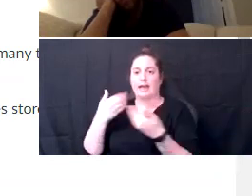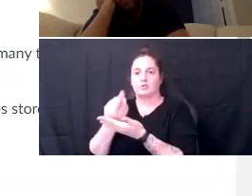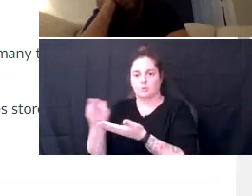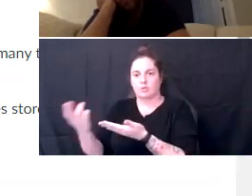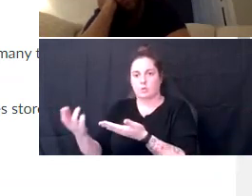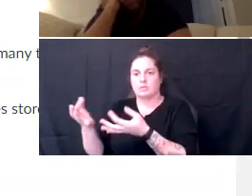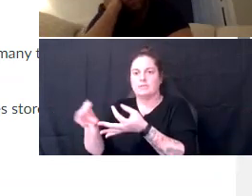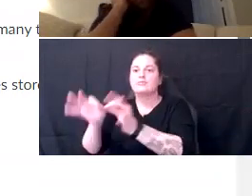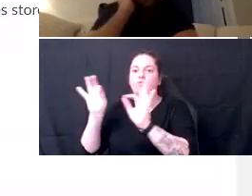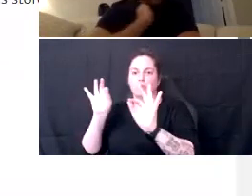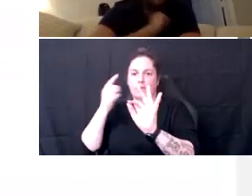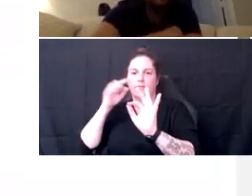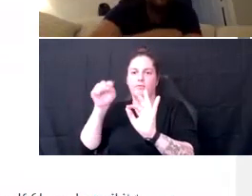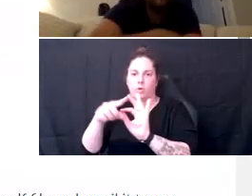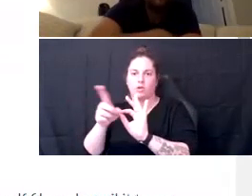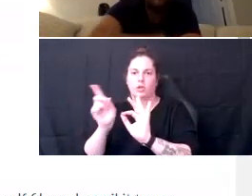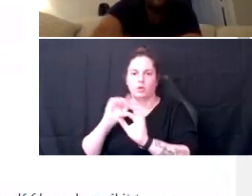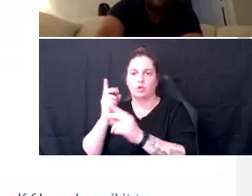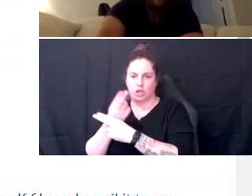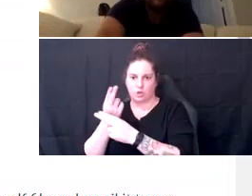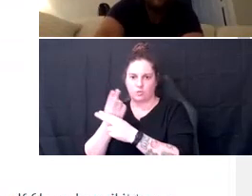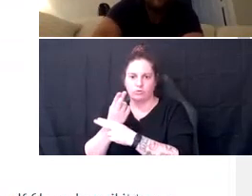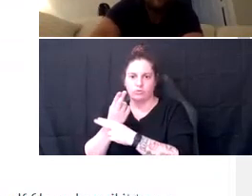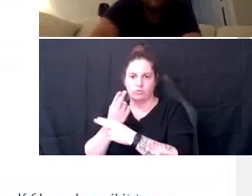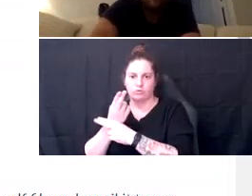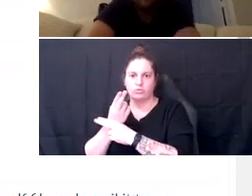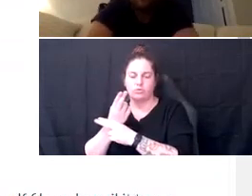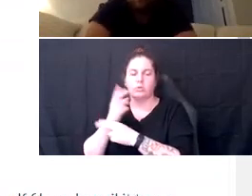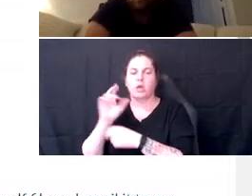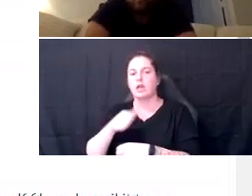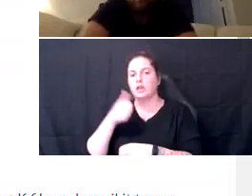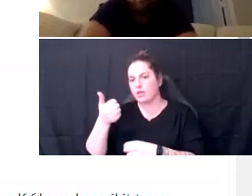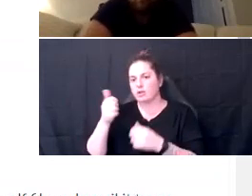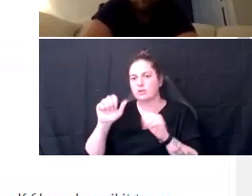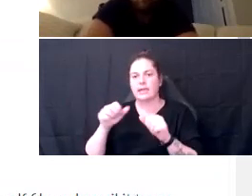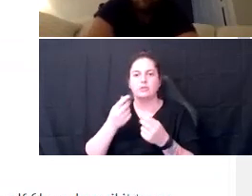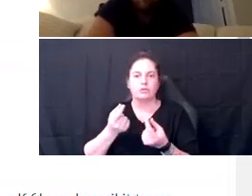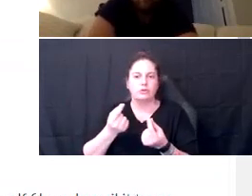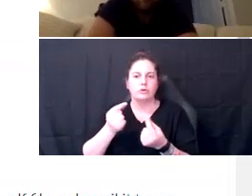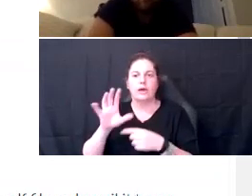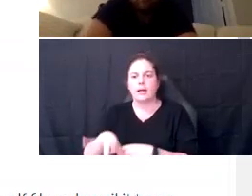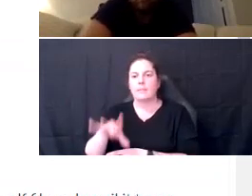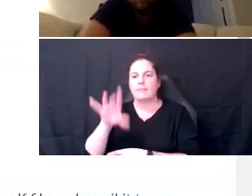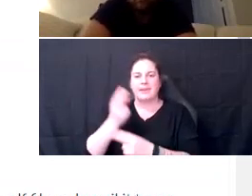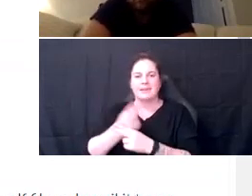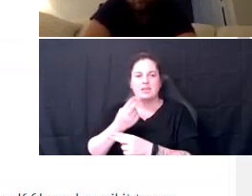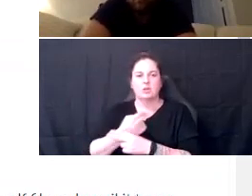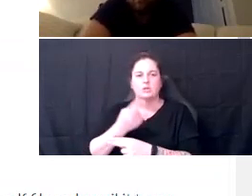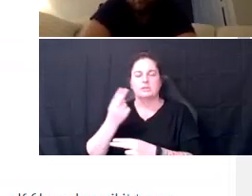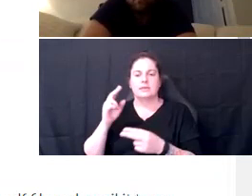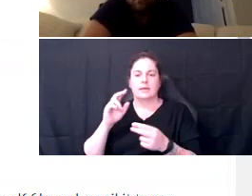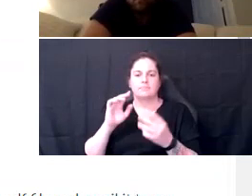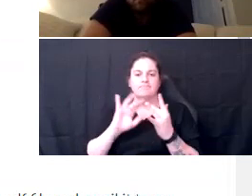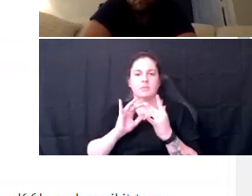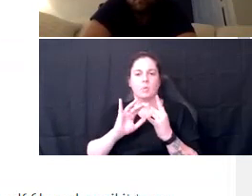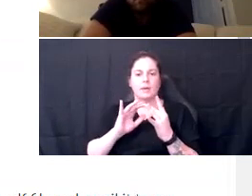Okay. Another method of finding an article is through this website,